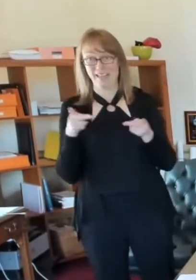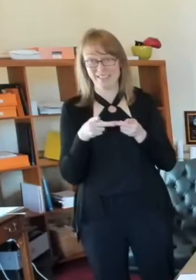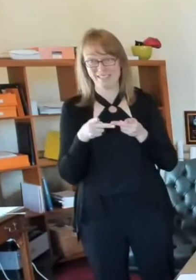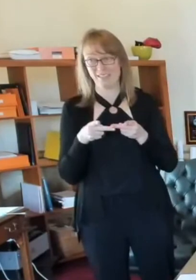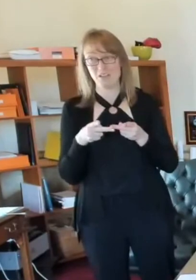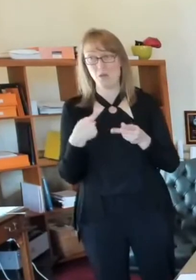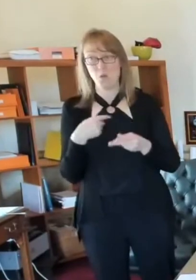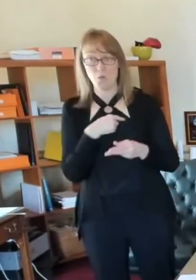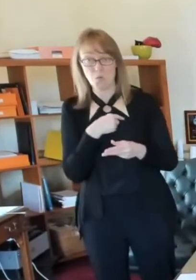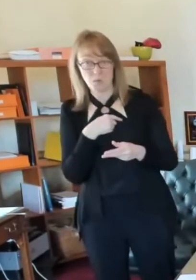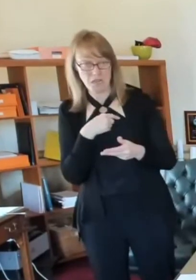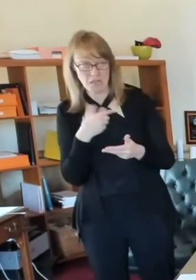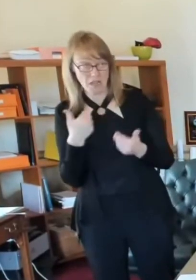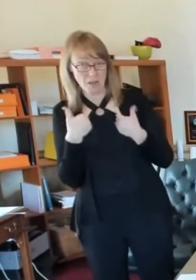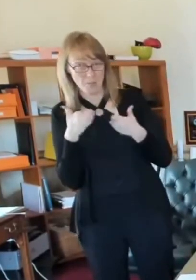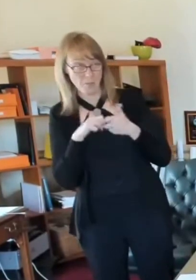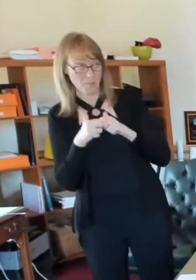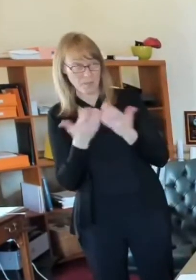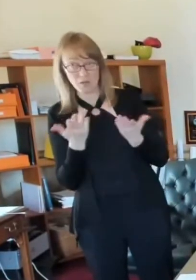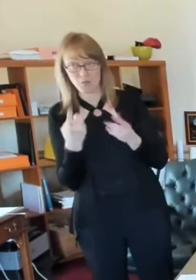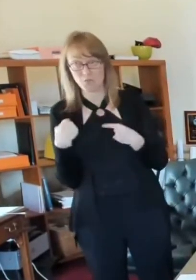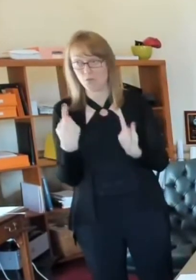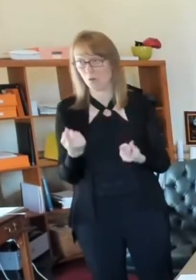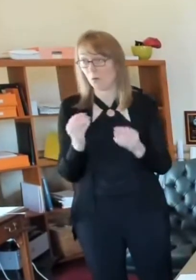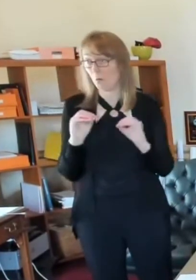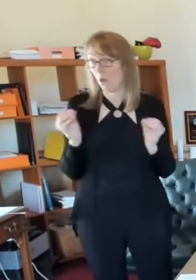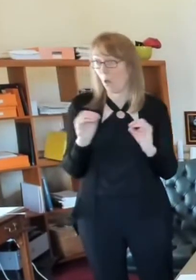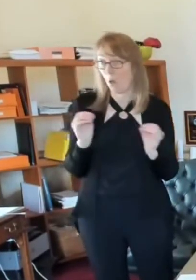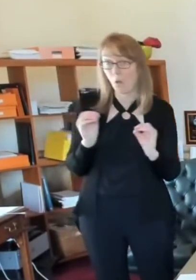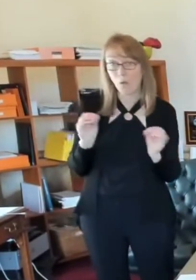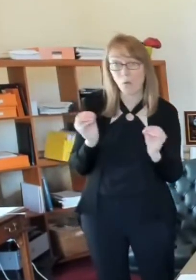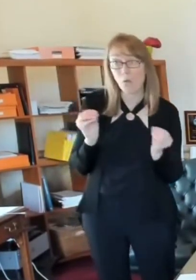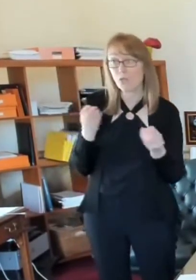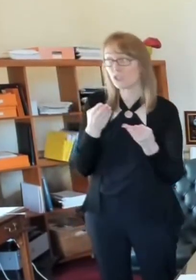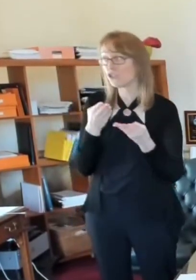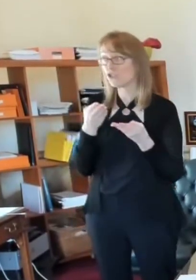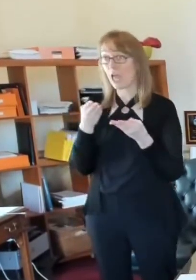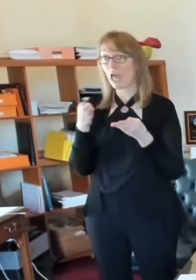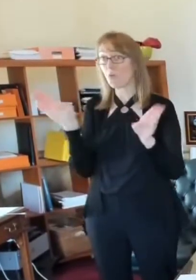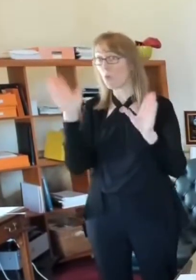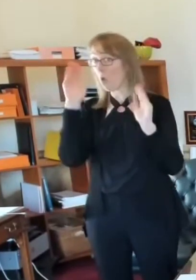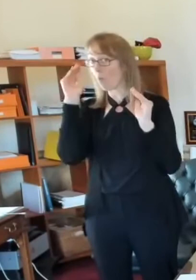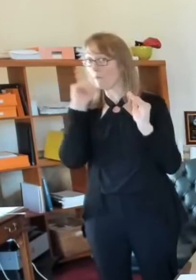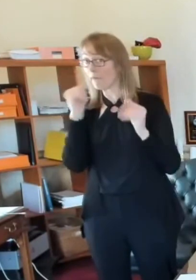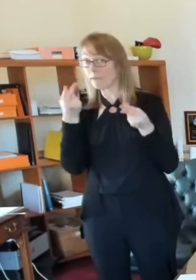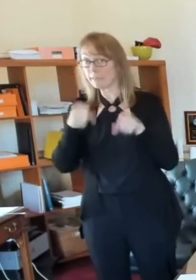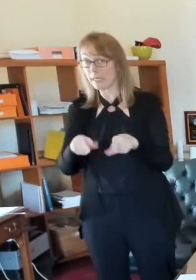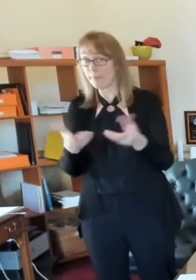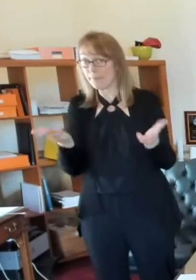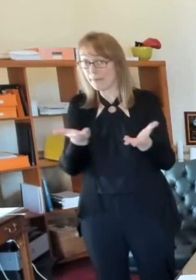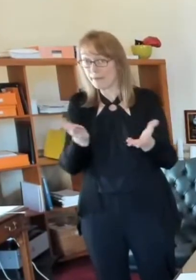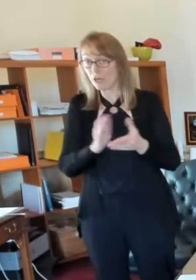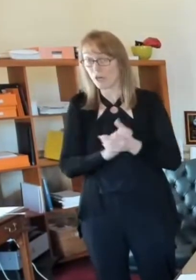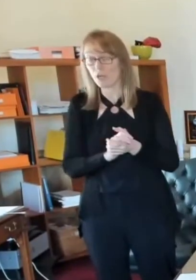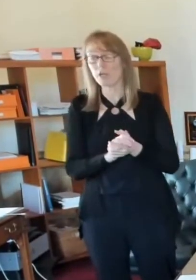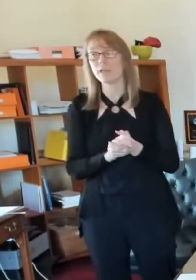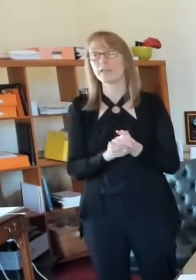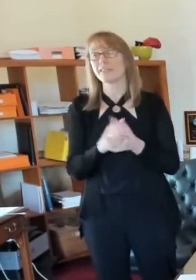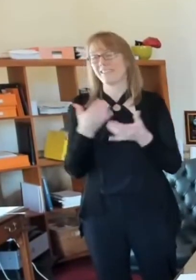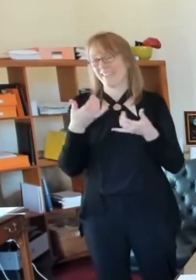occurring. So I think in general, hopefully that does not happen. But if it